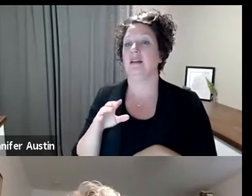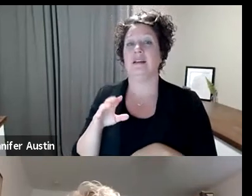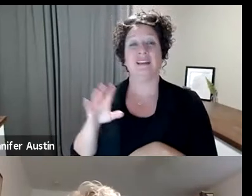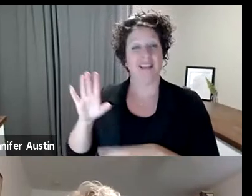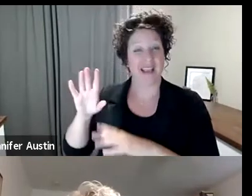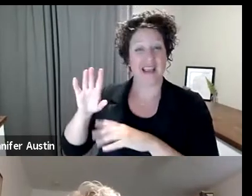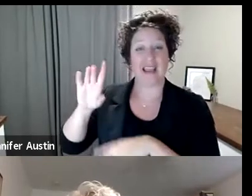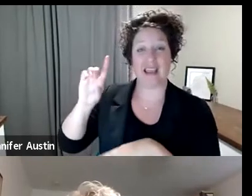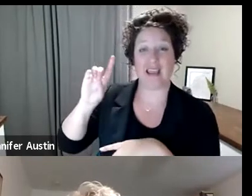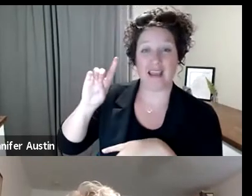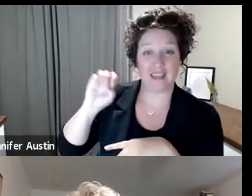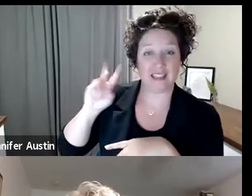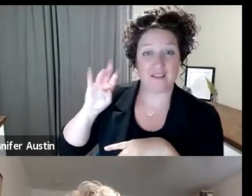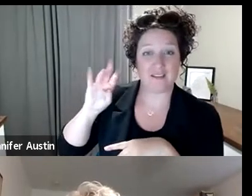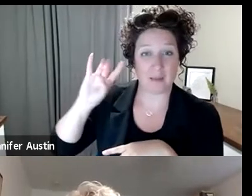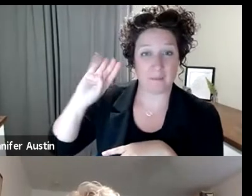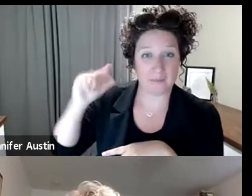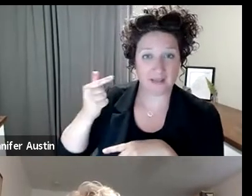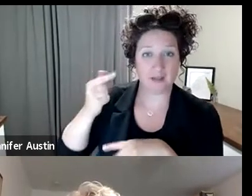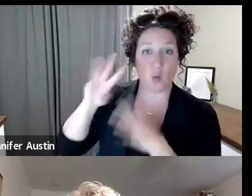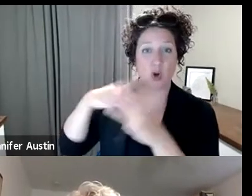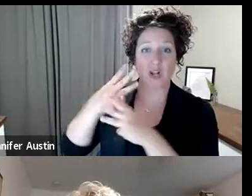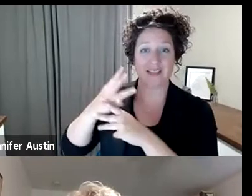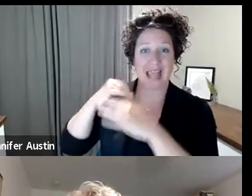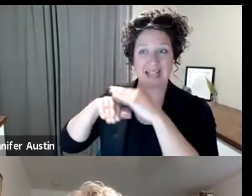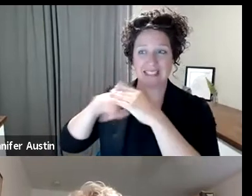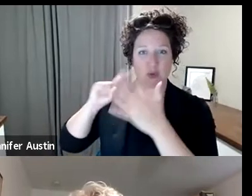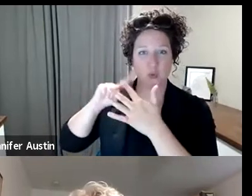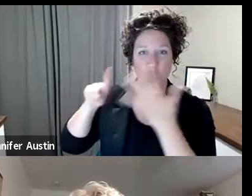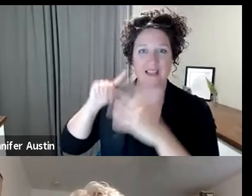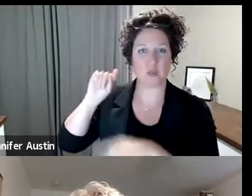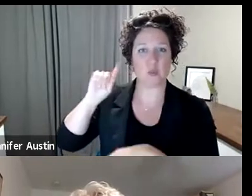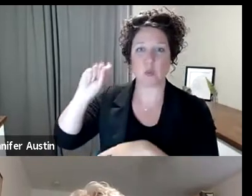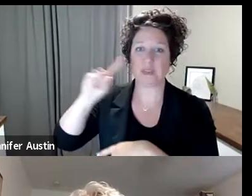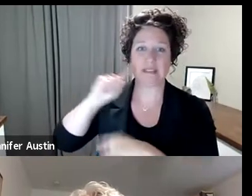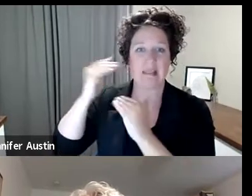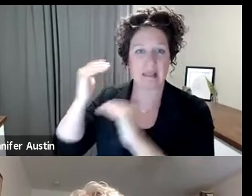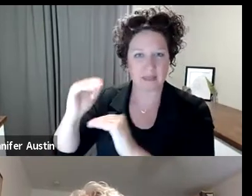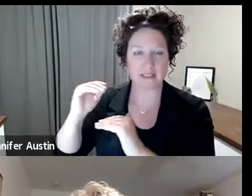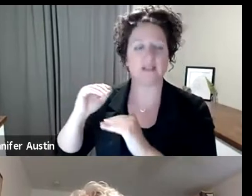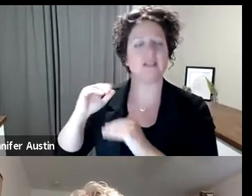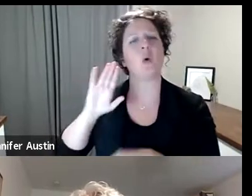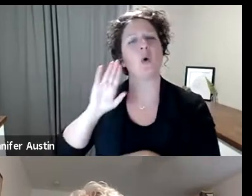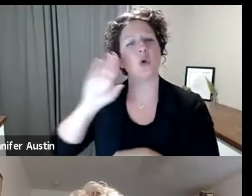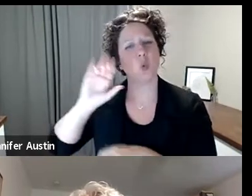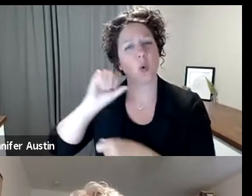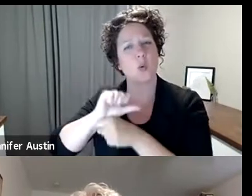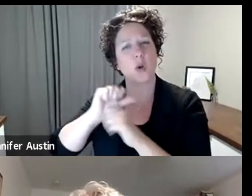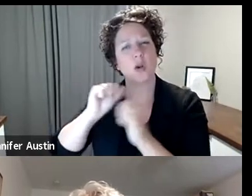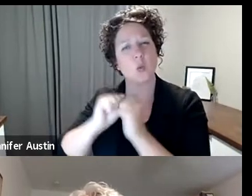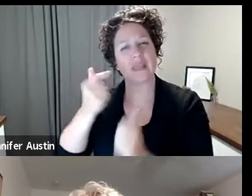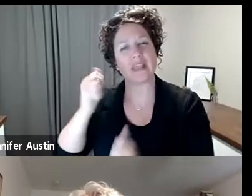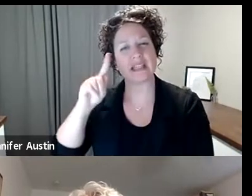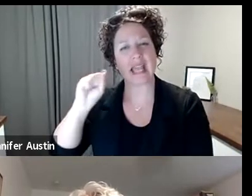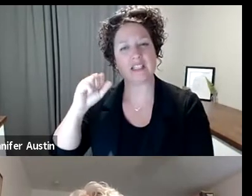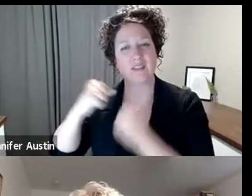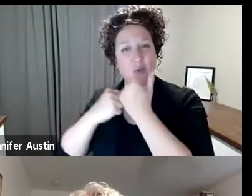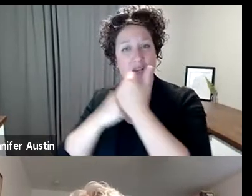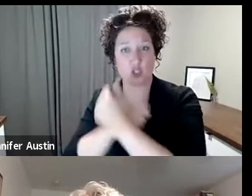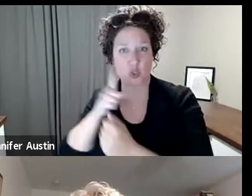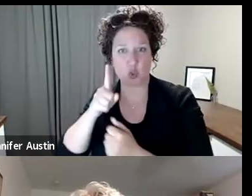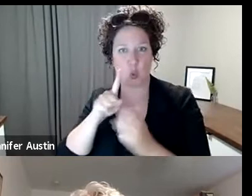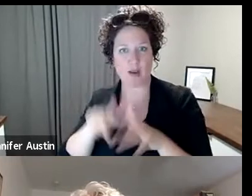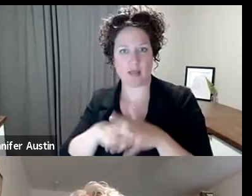world, access to digital tools can be limited in some cases. Now, in your work at the Gates Foundation, you are at the forefront